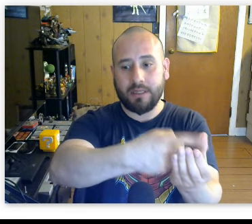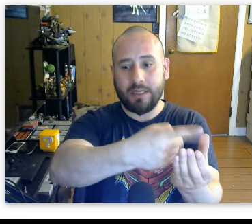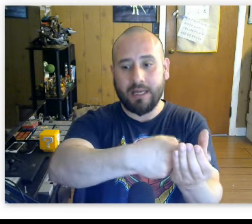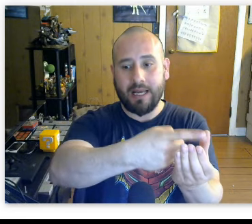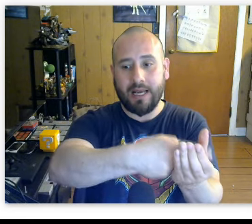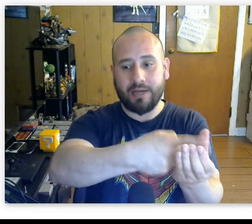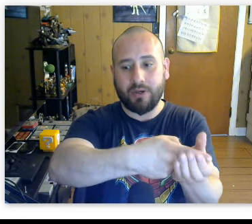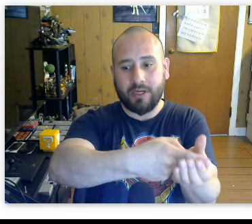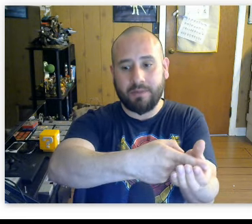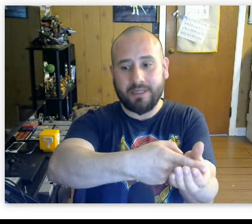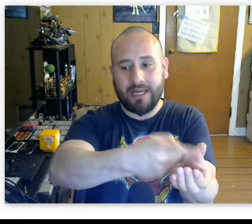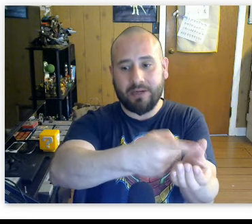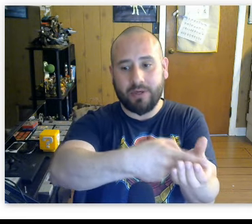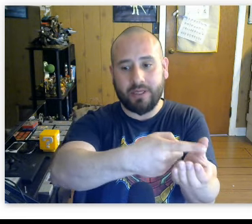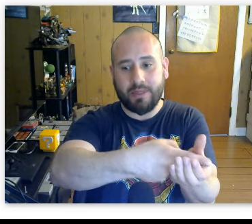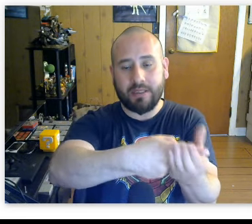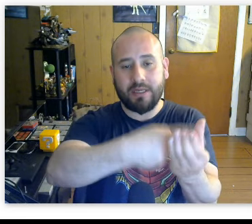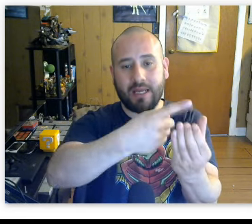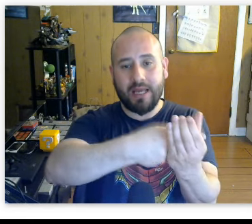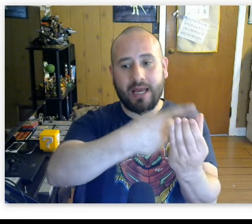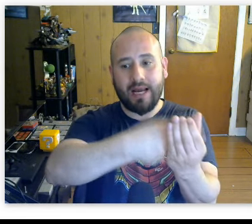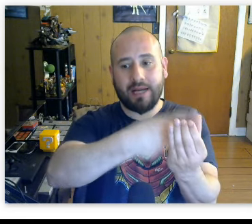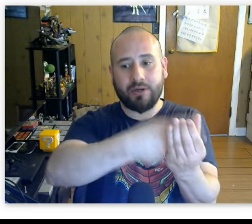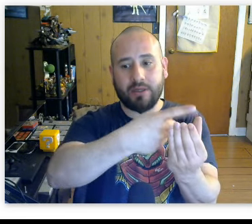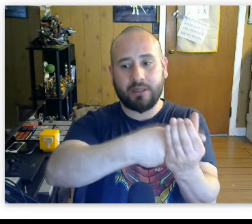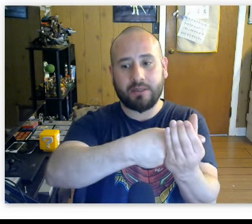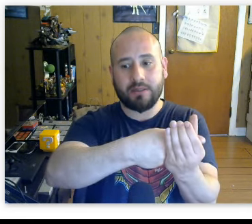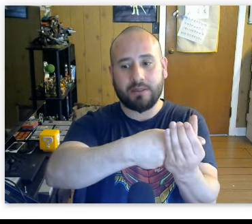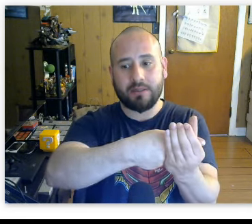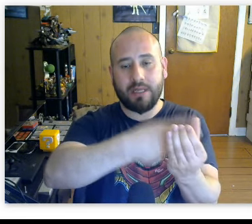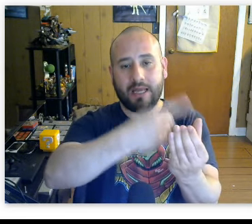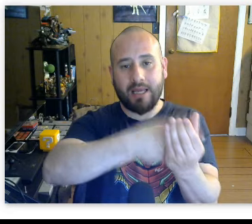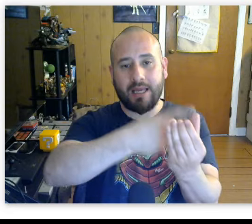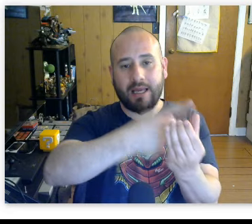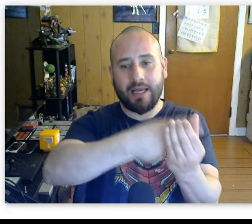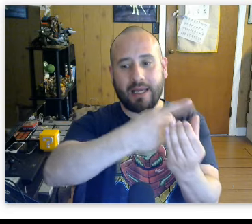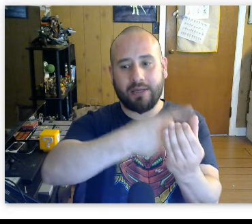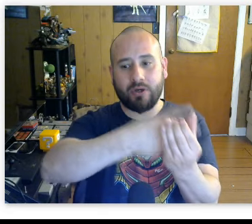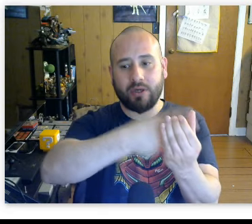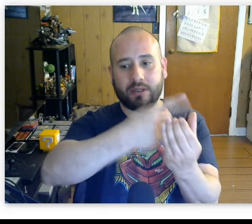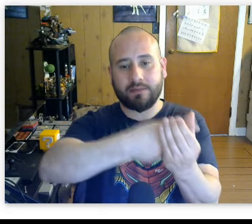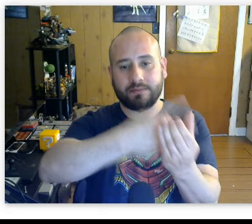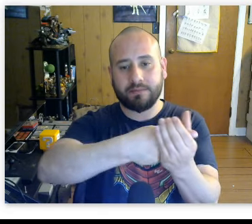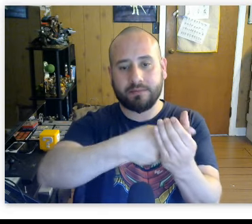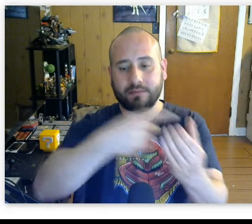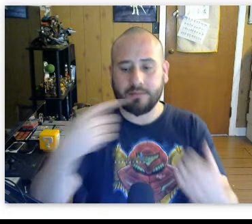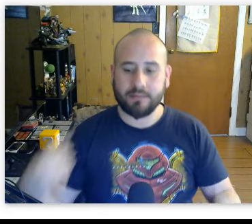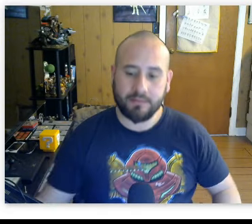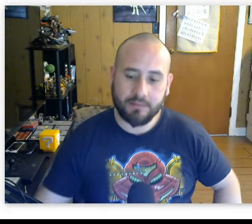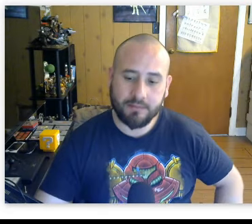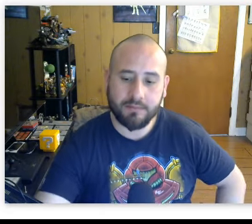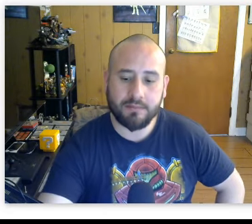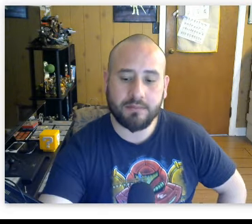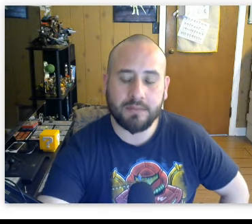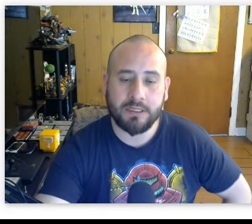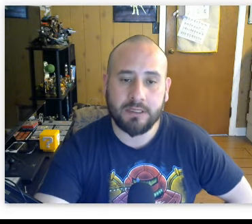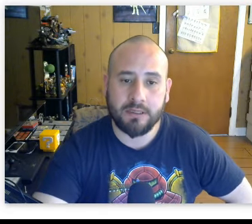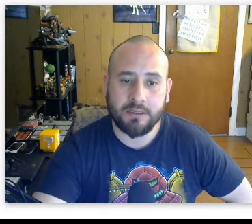Hot dog, and you're placing the hot dog in the bun. Hot dog. hot dog.